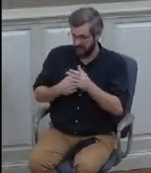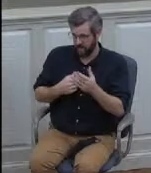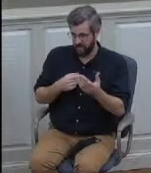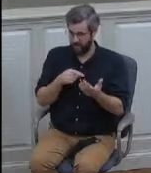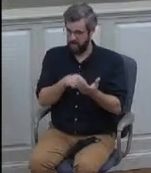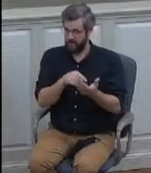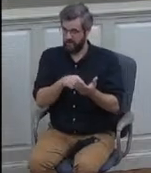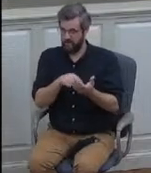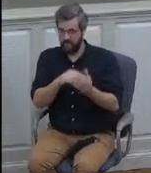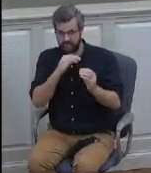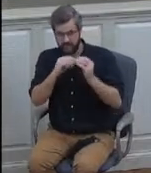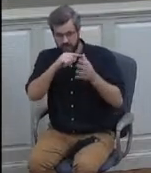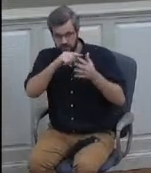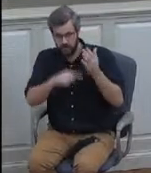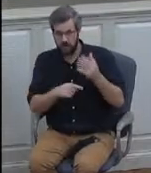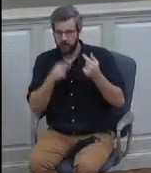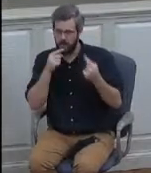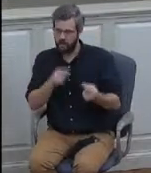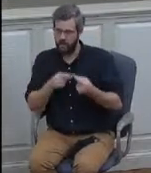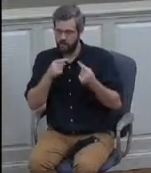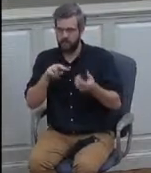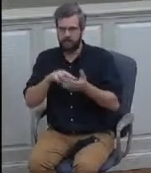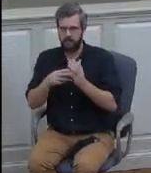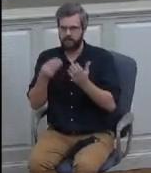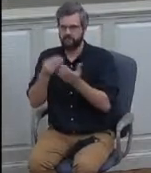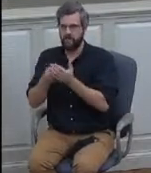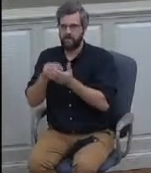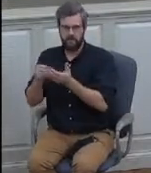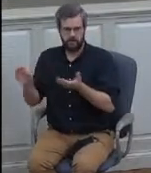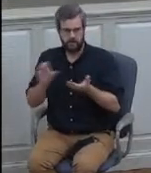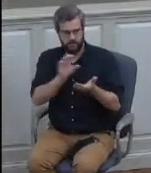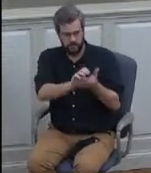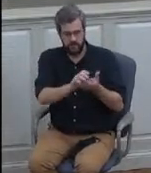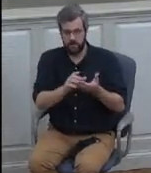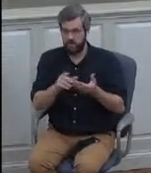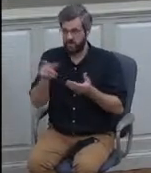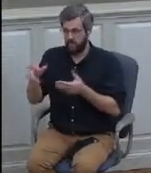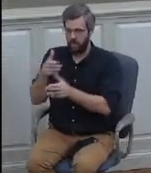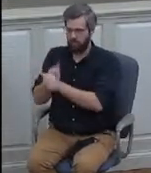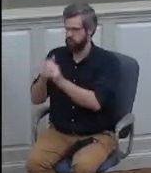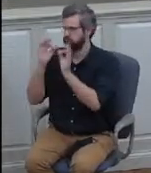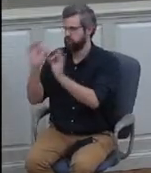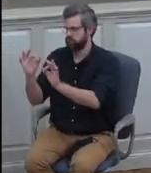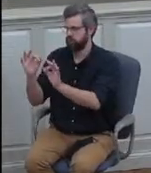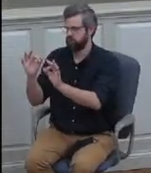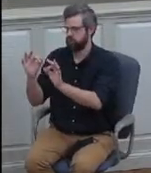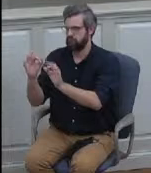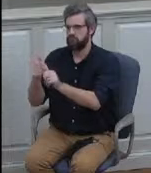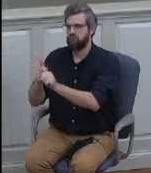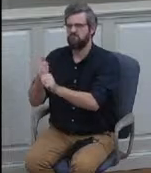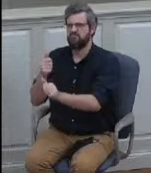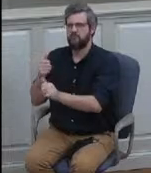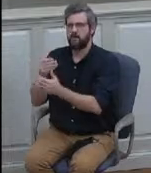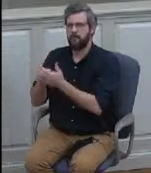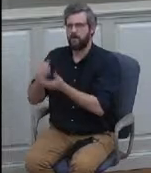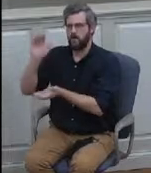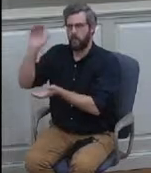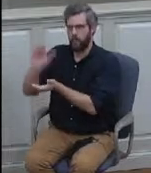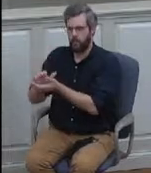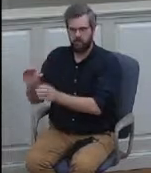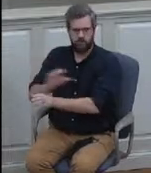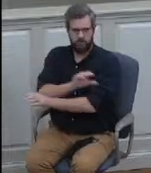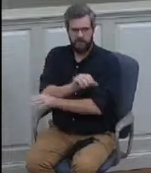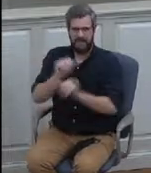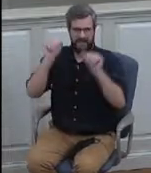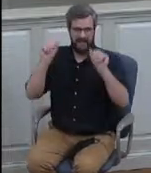this area, so we need to focus on funding for this area. Or we're on top of this, we can pull back a little bit. So there's some